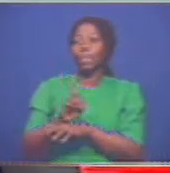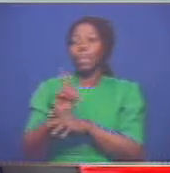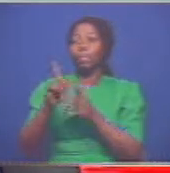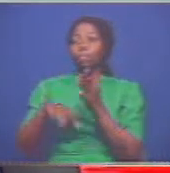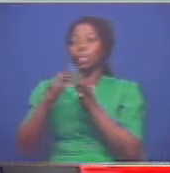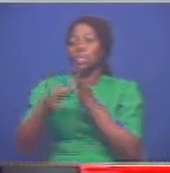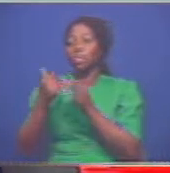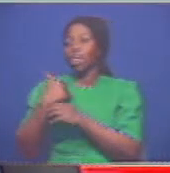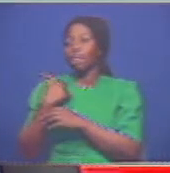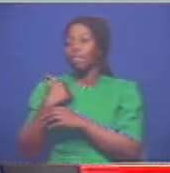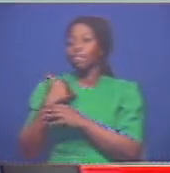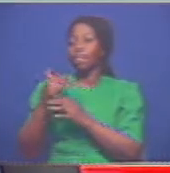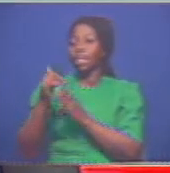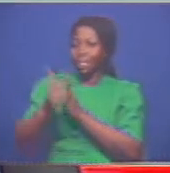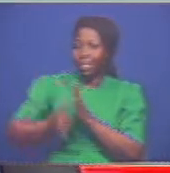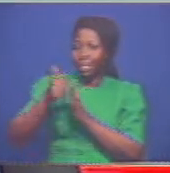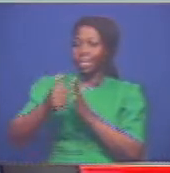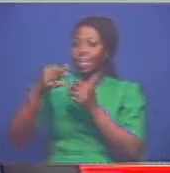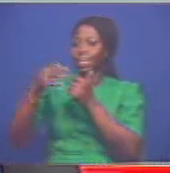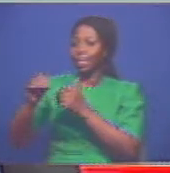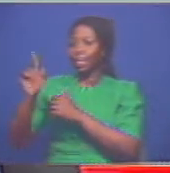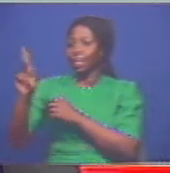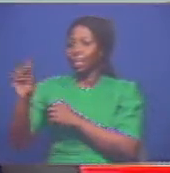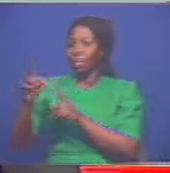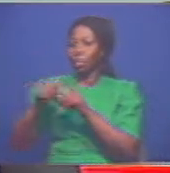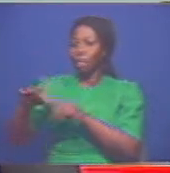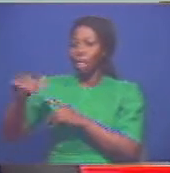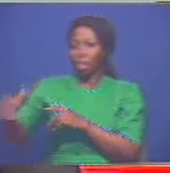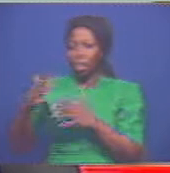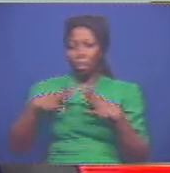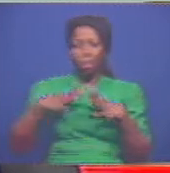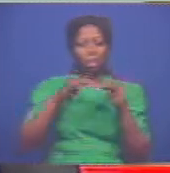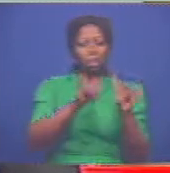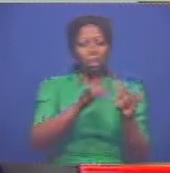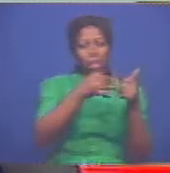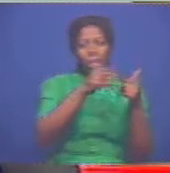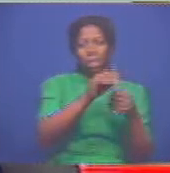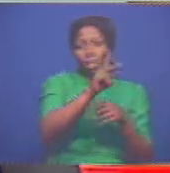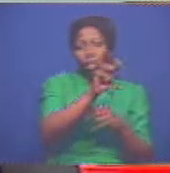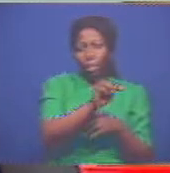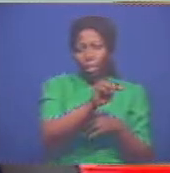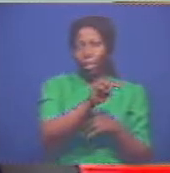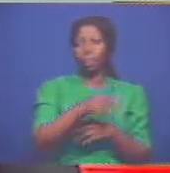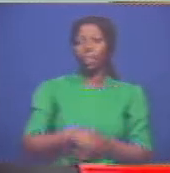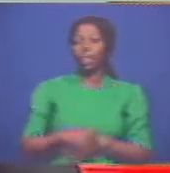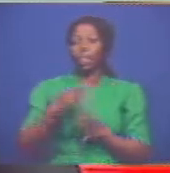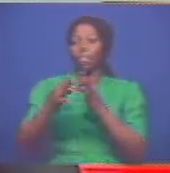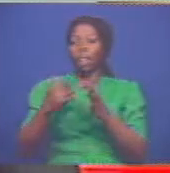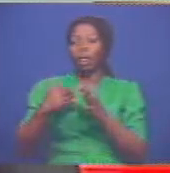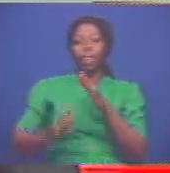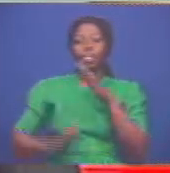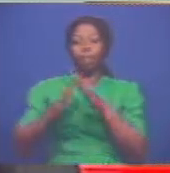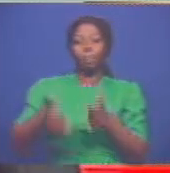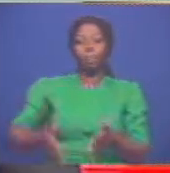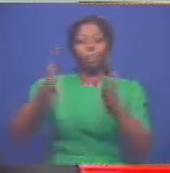metros 80 kilometers from CBD? Yeah. People would stay 80 kilometers. We had Supahe, and I would like